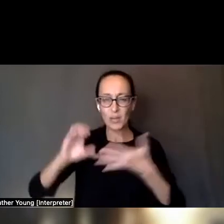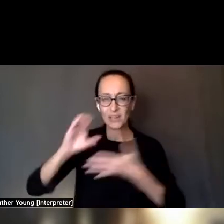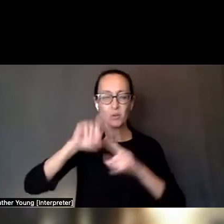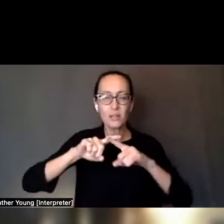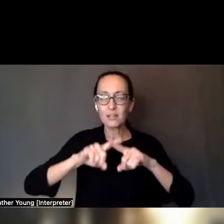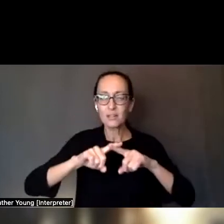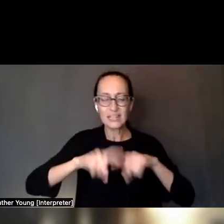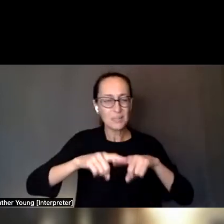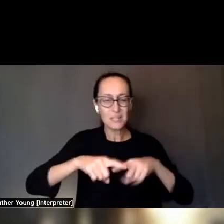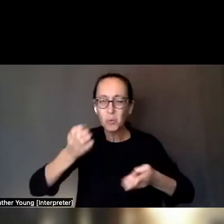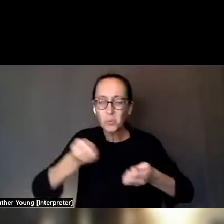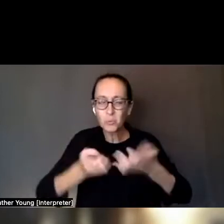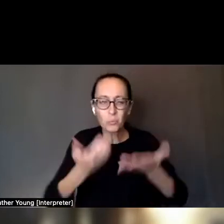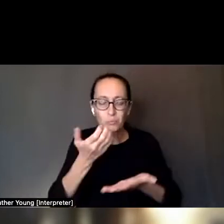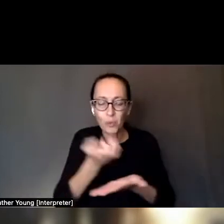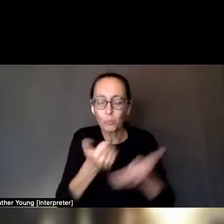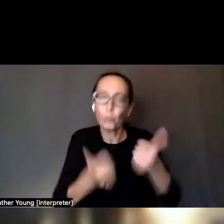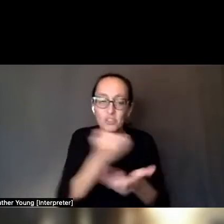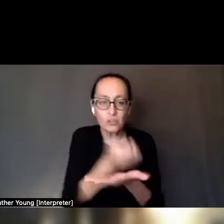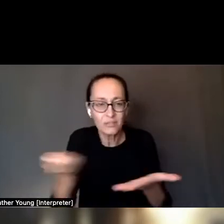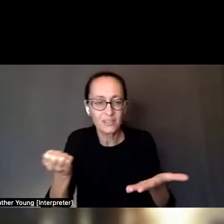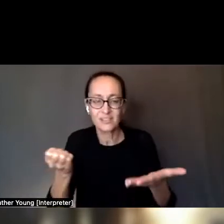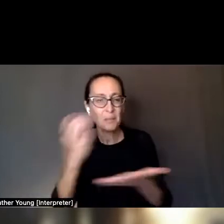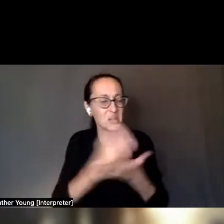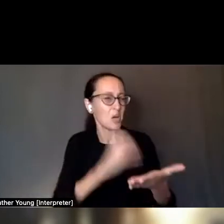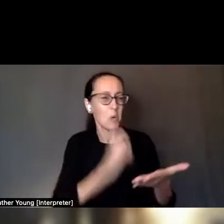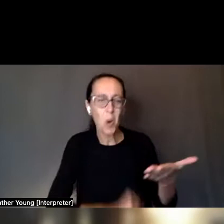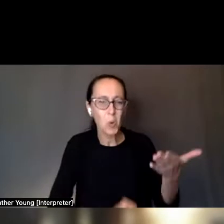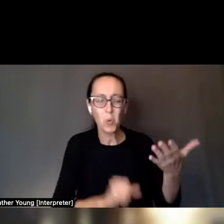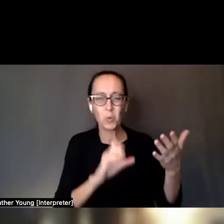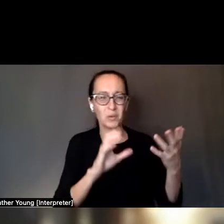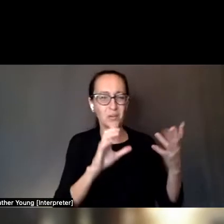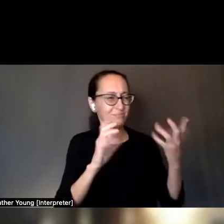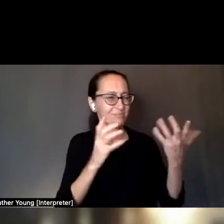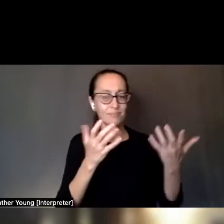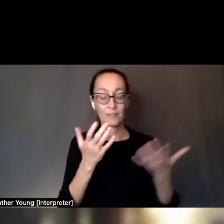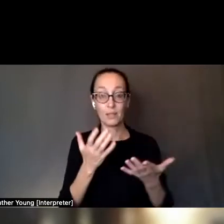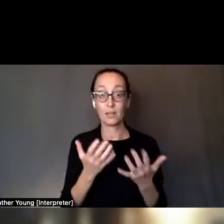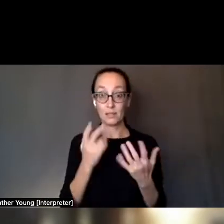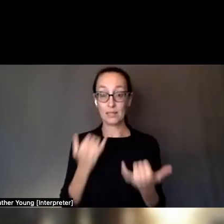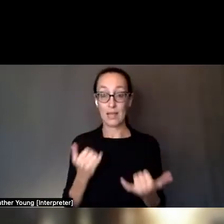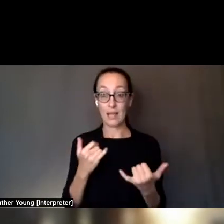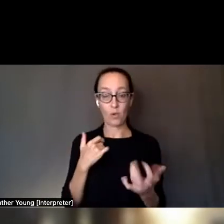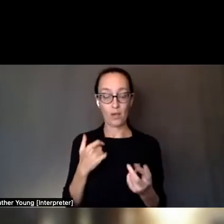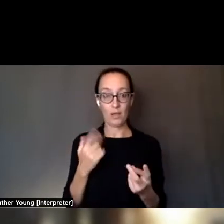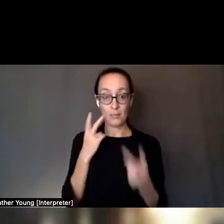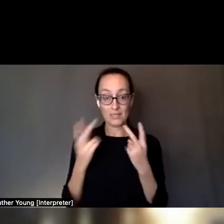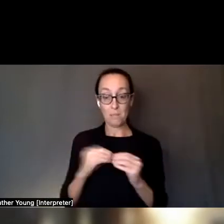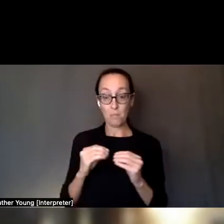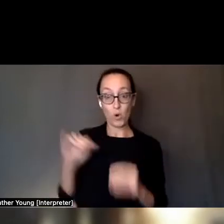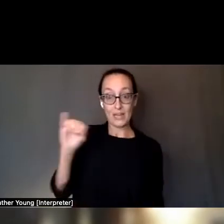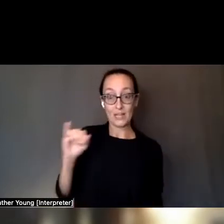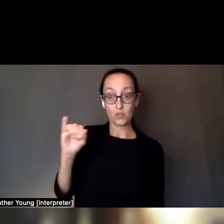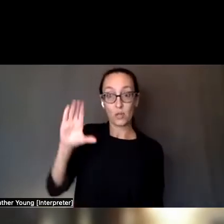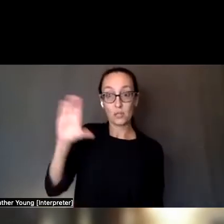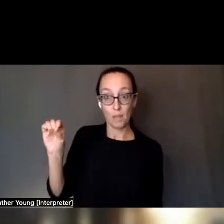many of them are out of date. And honestly, increasingly, insurance companies rely upon